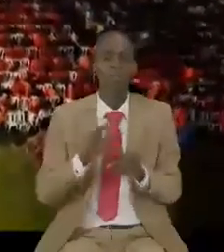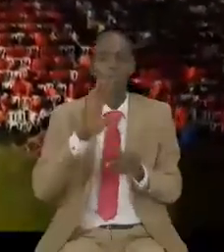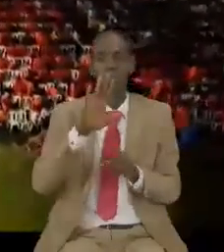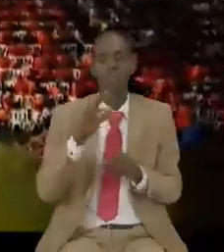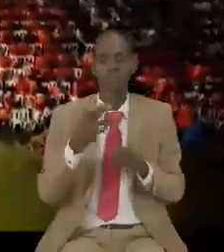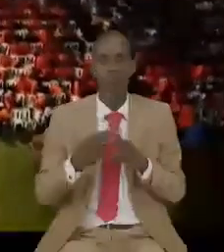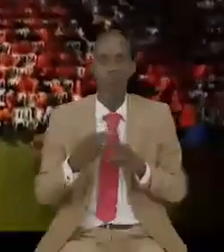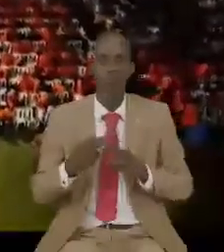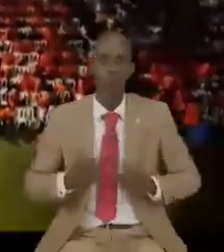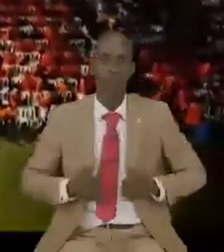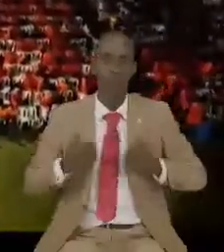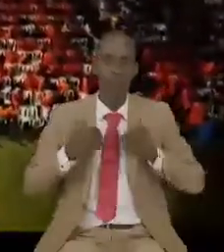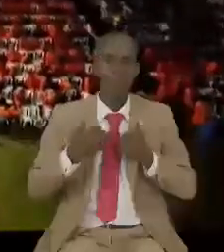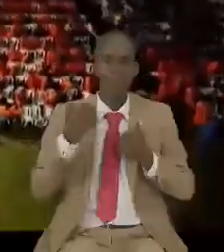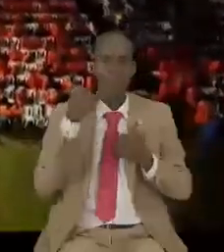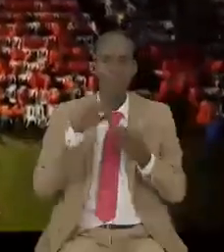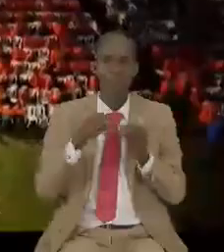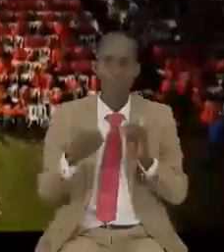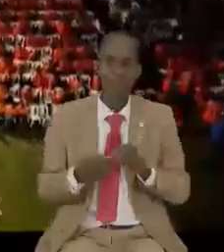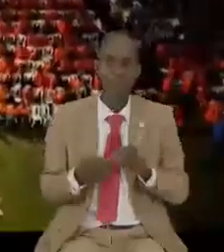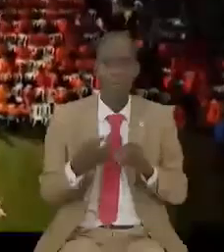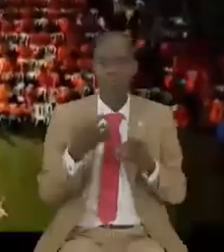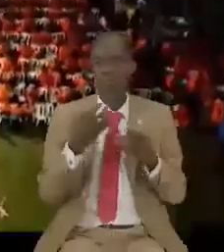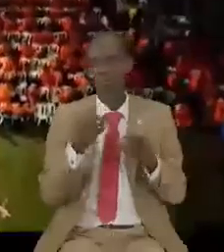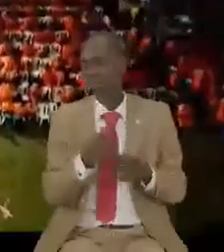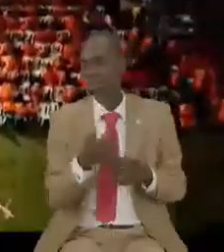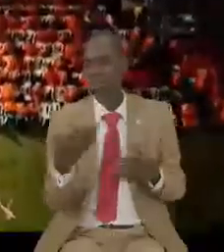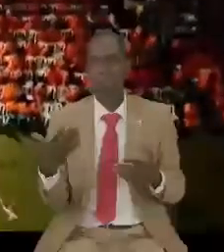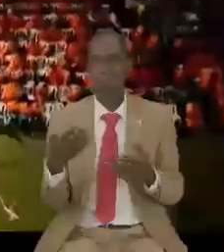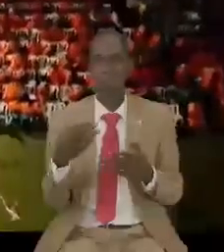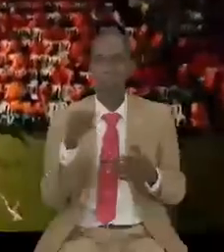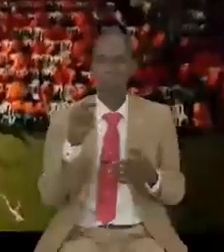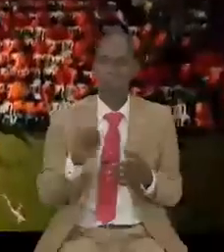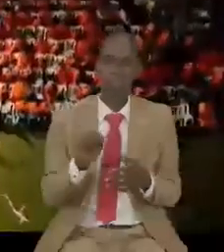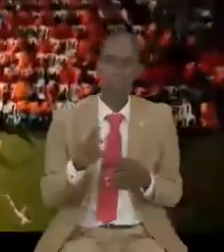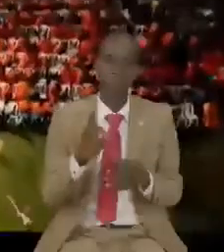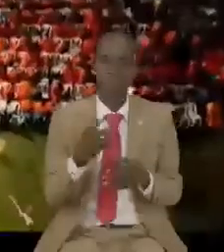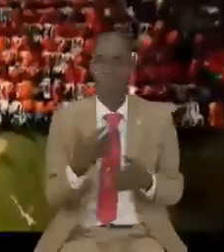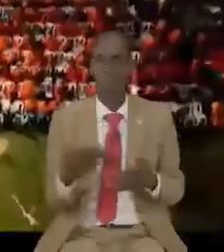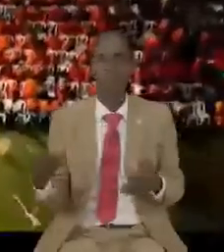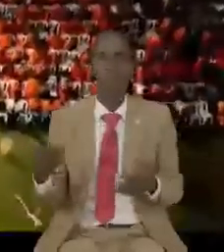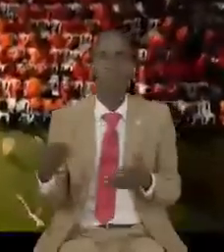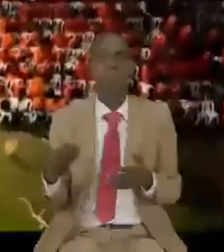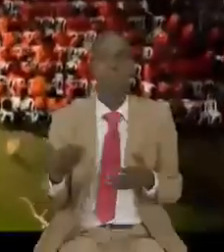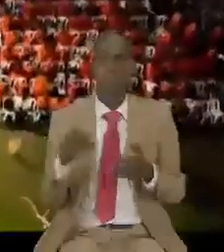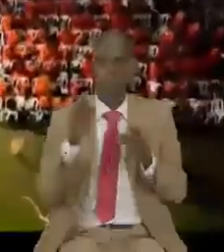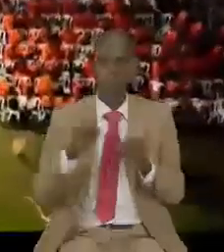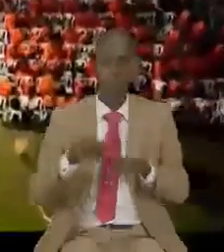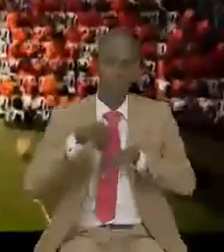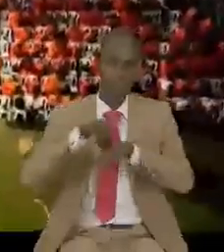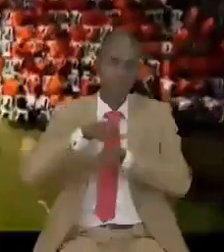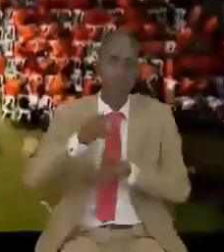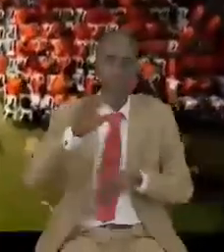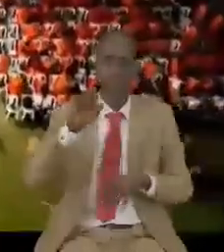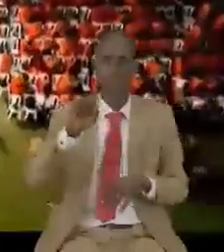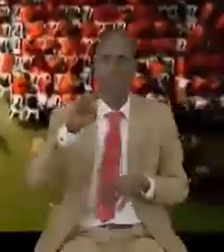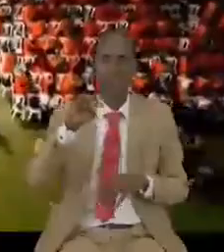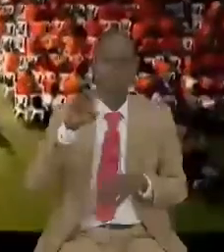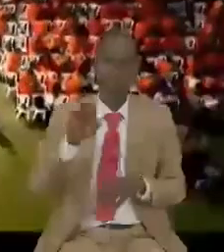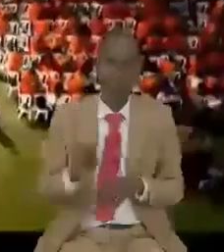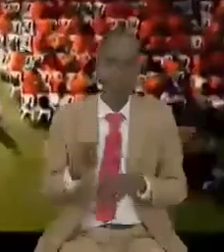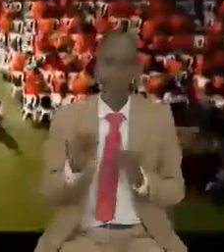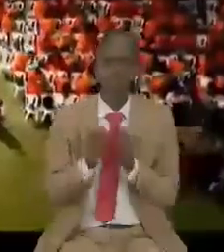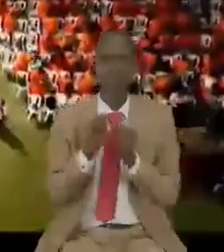And if you listen via radio or television, please send SMS or WhatsApp